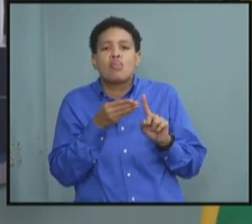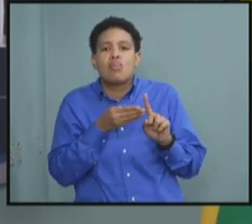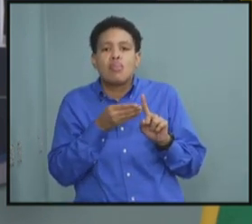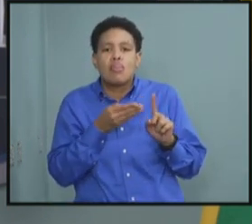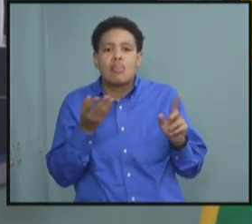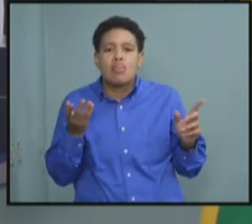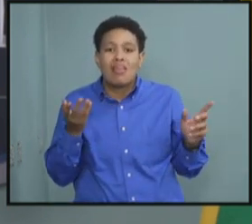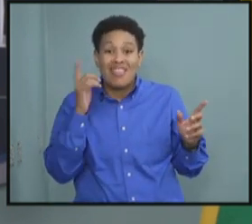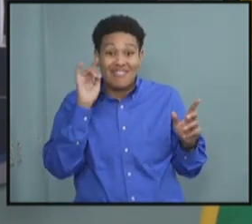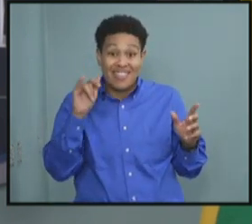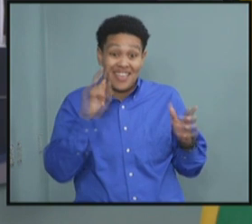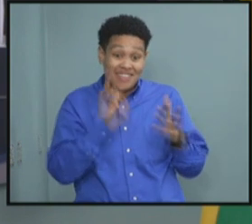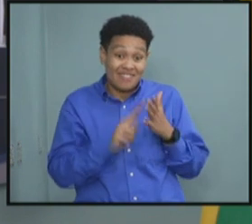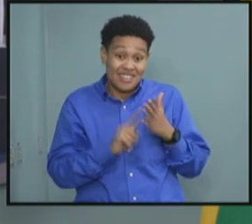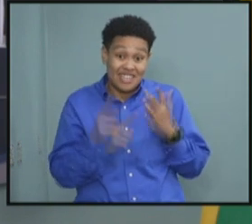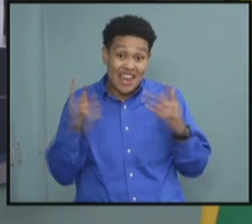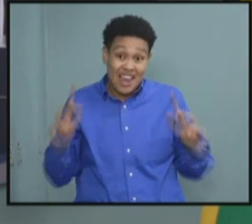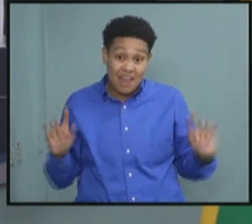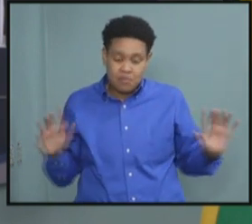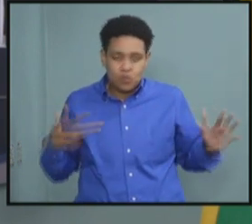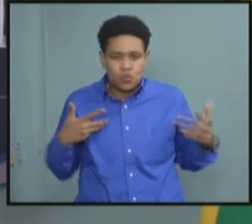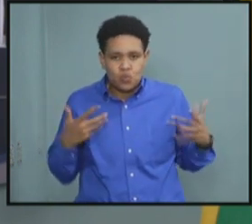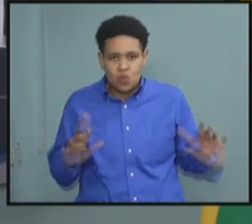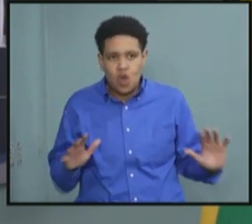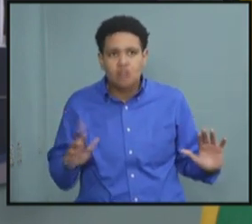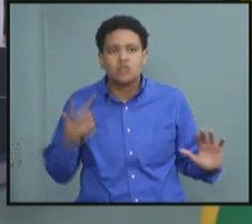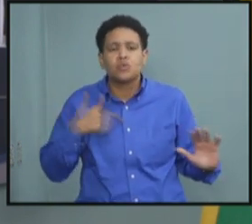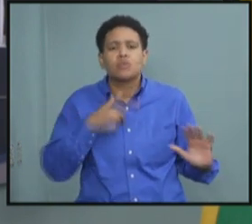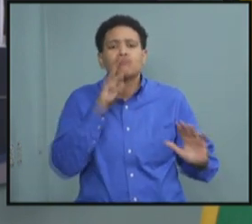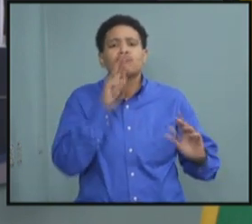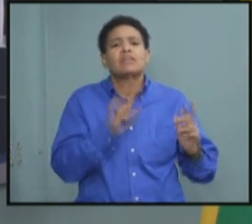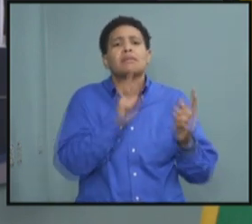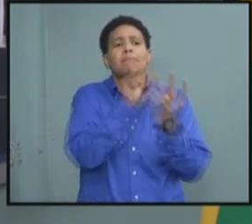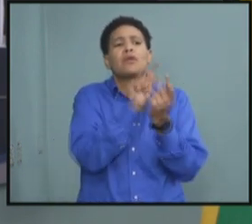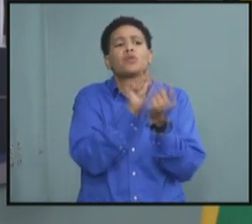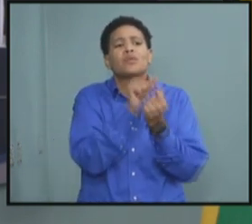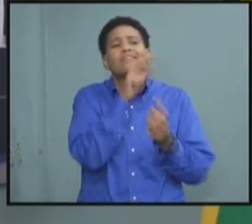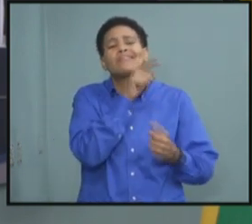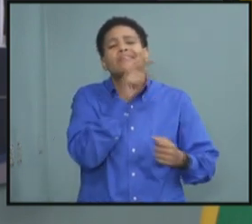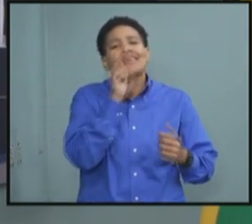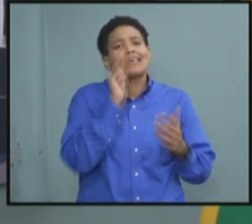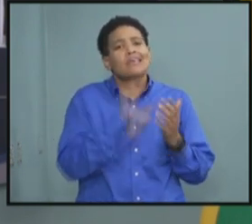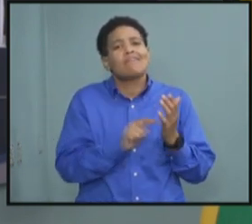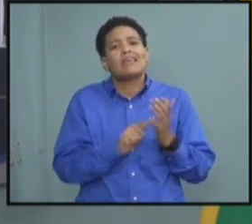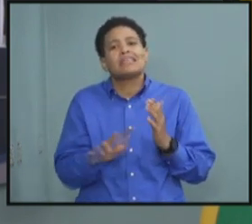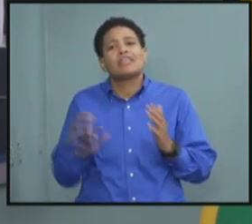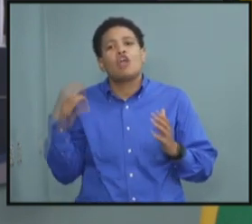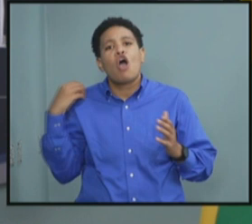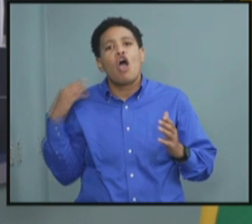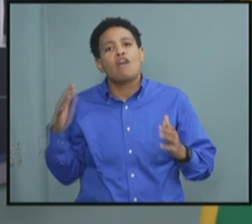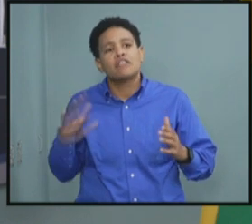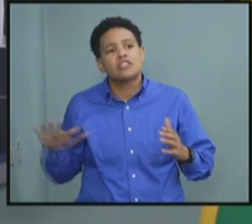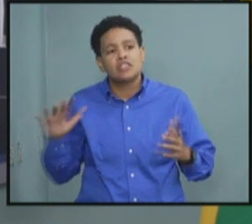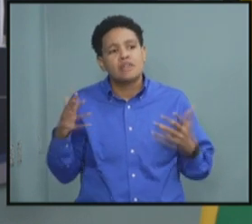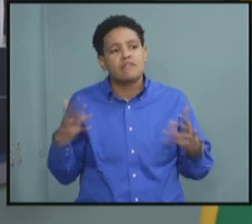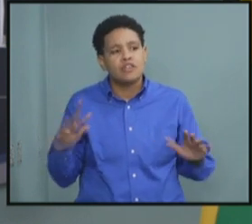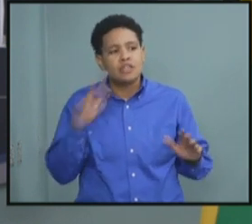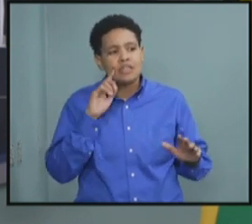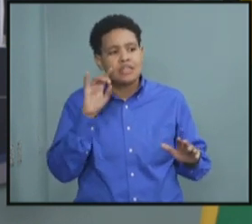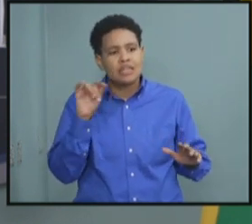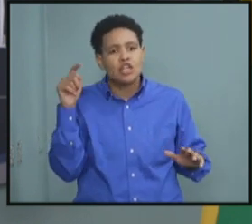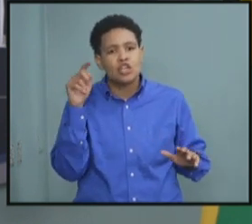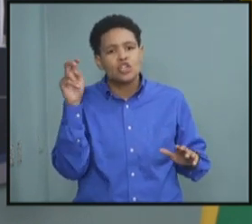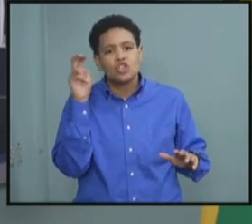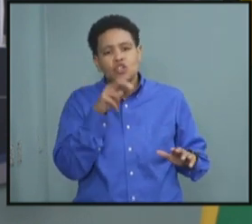the investigations that were taking place. We have met with the investigating officers. They did come and visit me